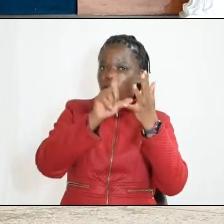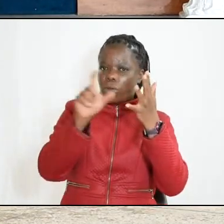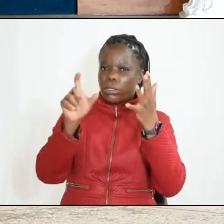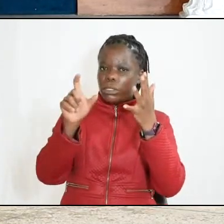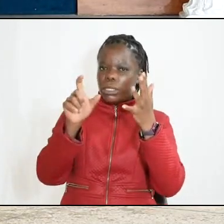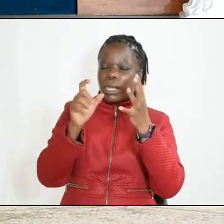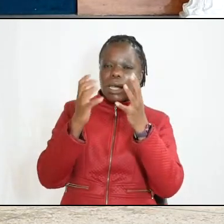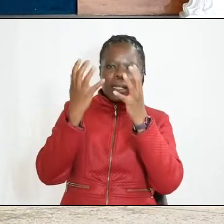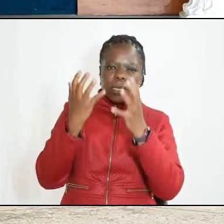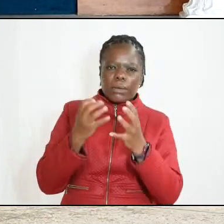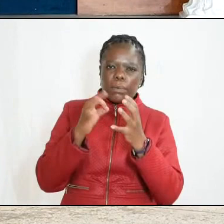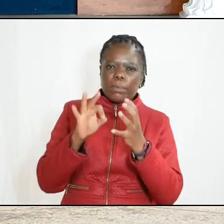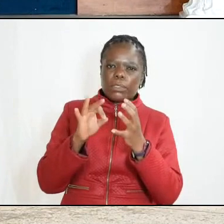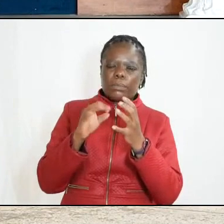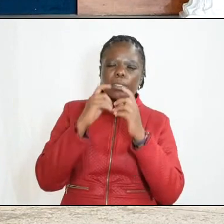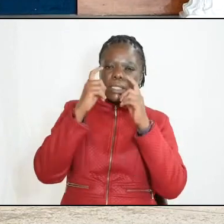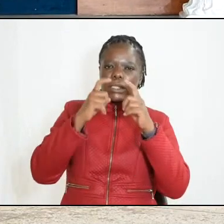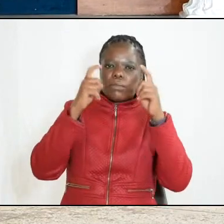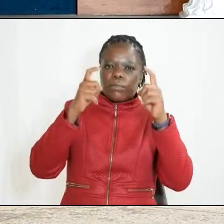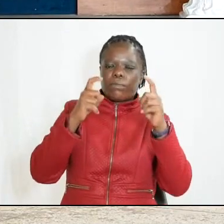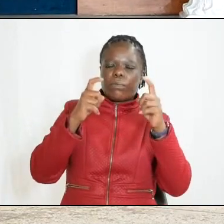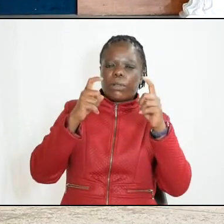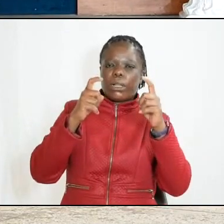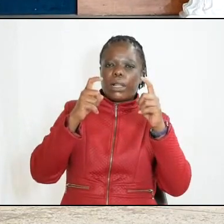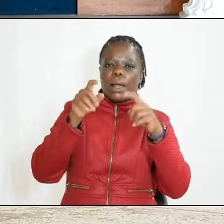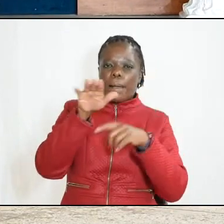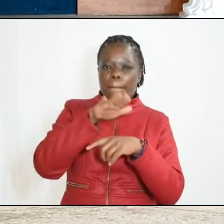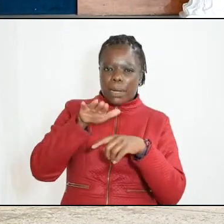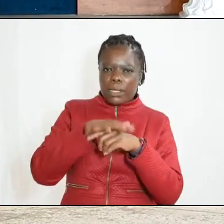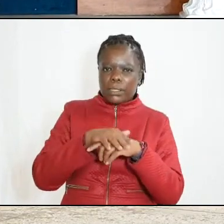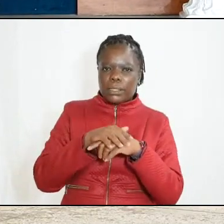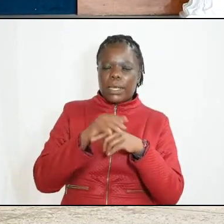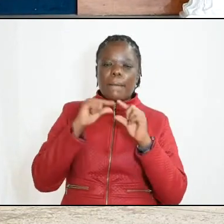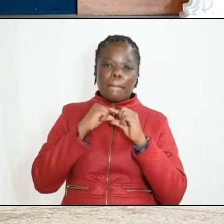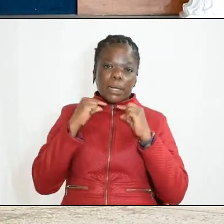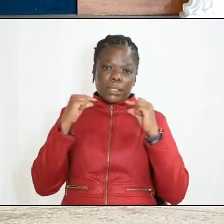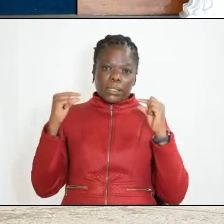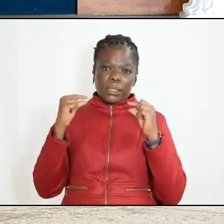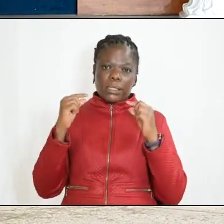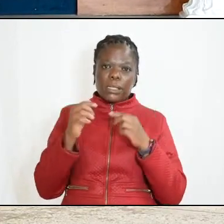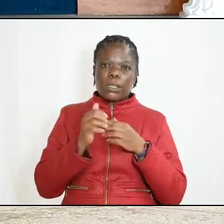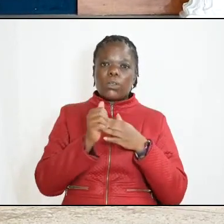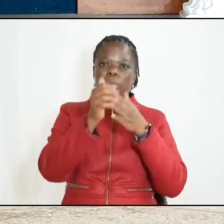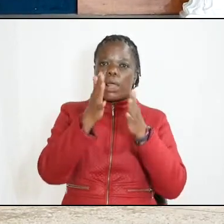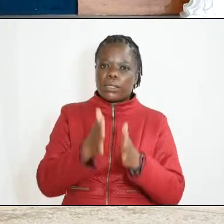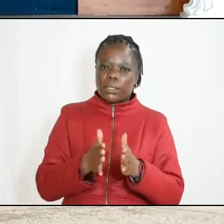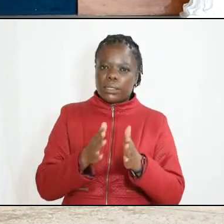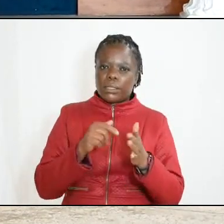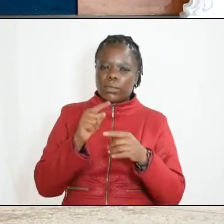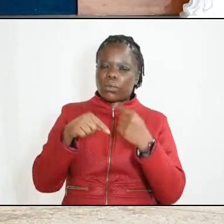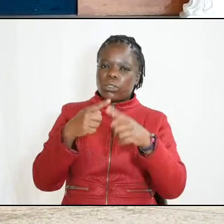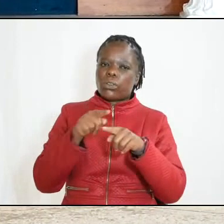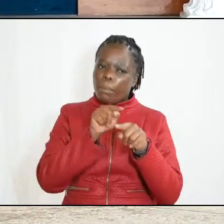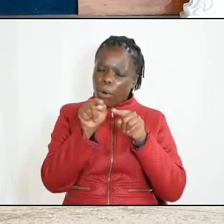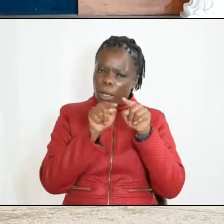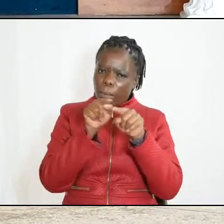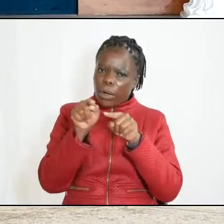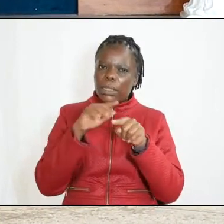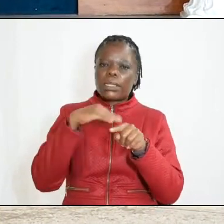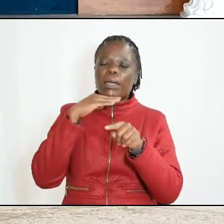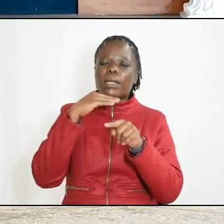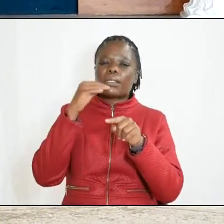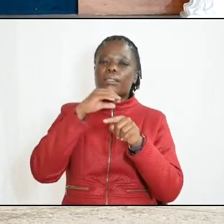a terrible scene took place. Priests, rulers, and scribes joined in the mocking and jeering of the dying Son of